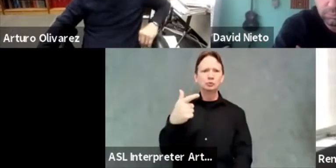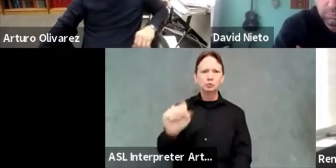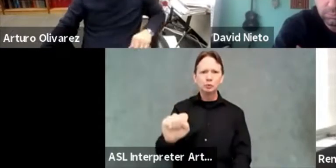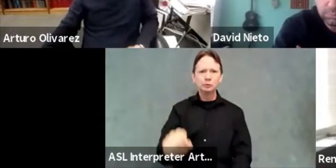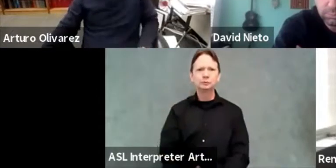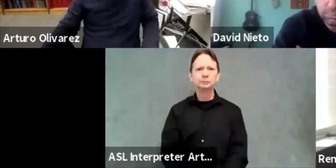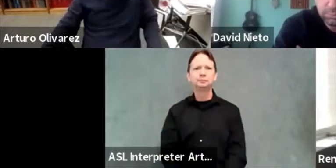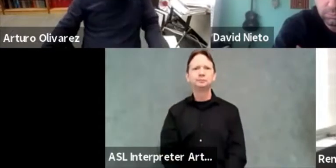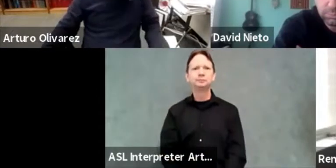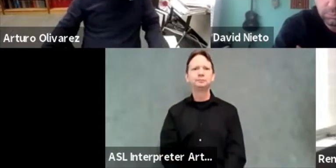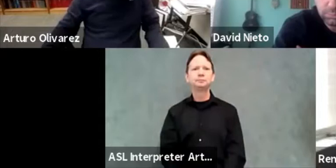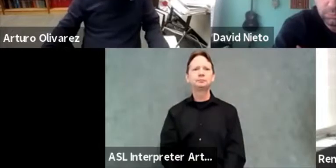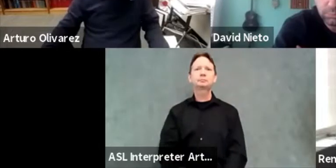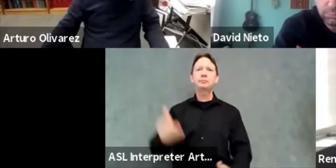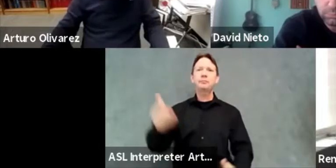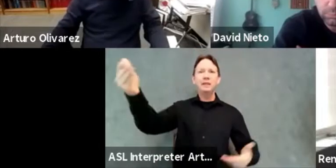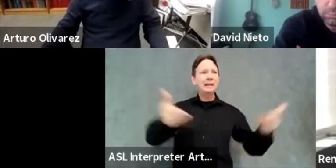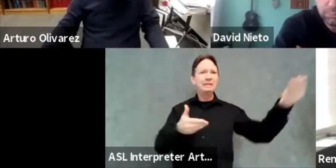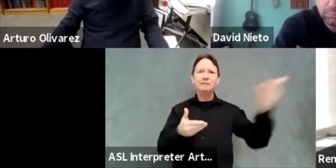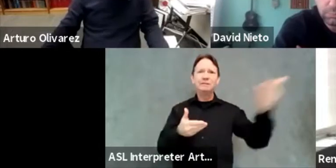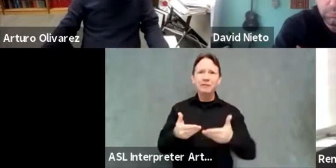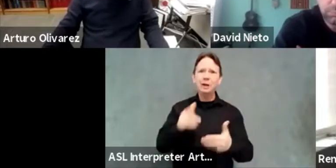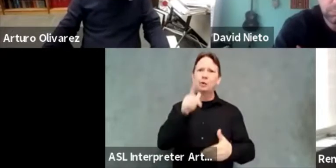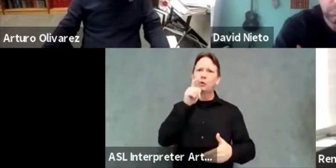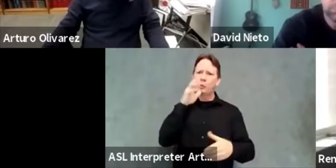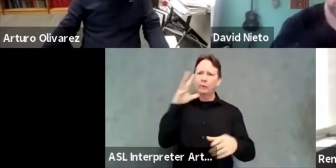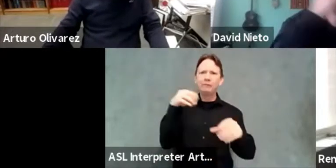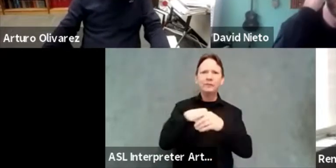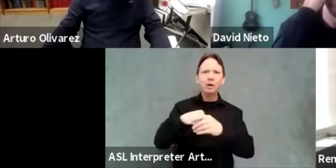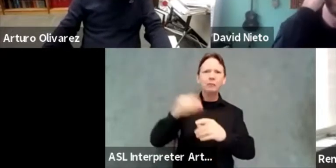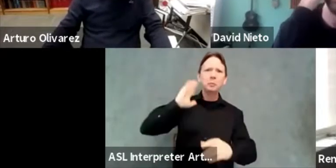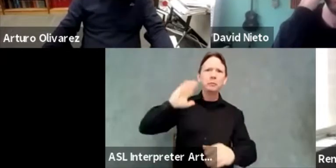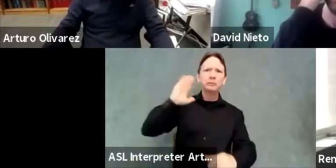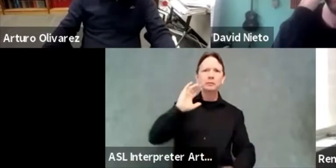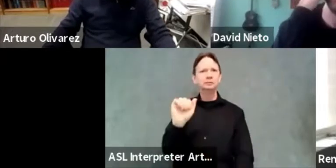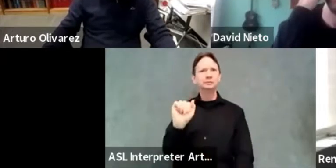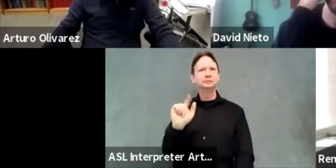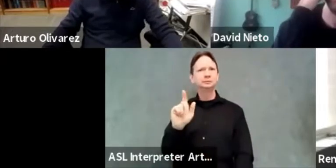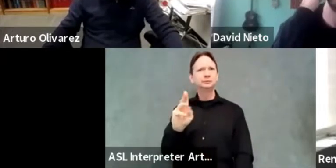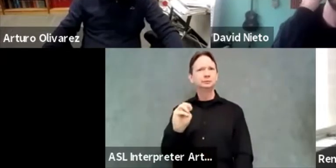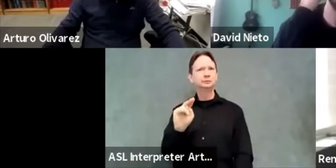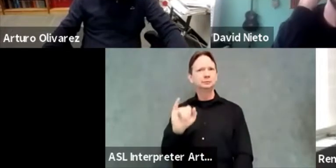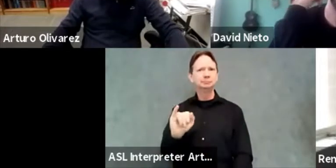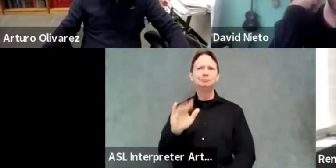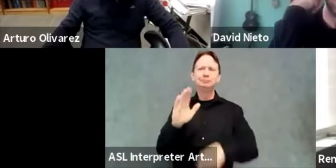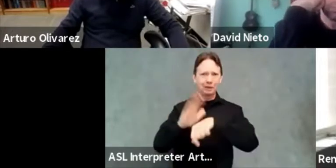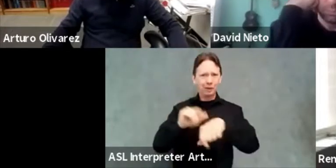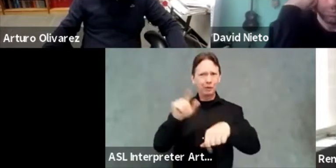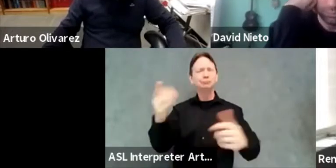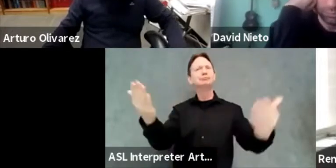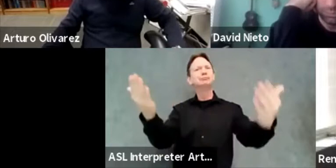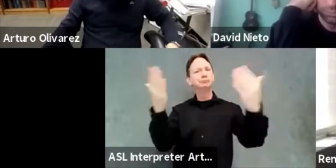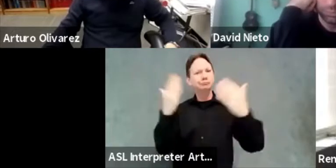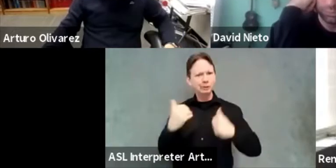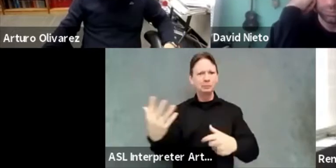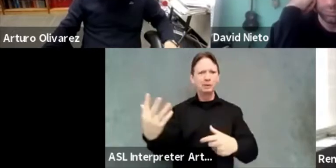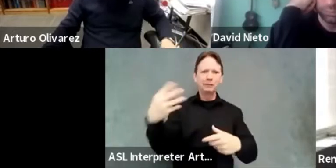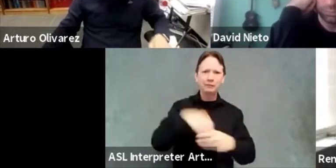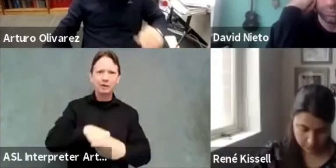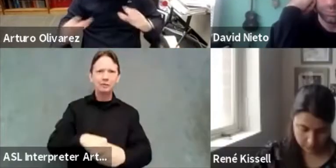SIG visibility as well. Social media, of course, that's something which is, you can't go without at this present moment. I mean,